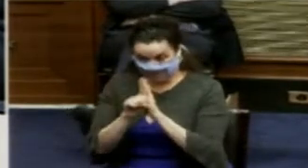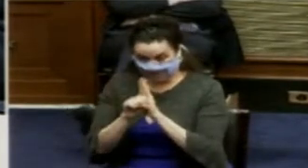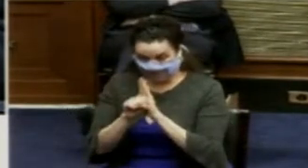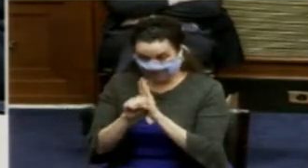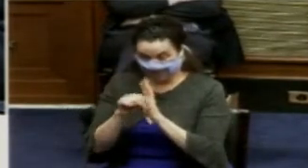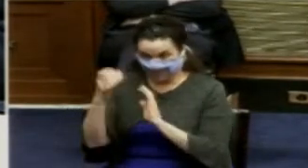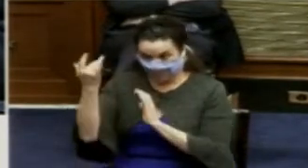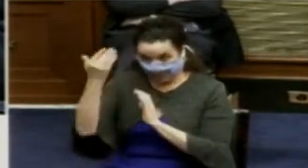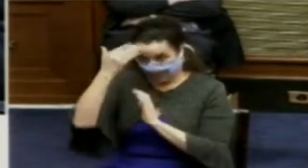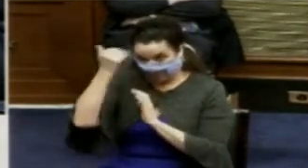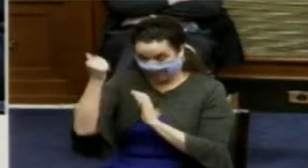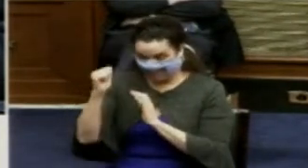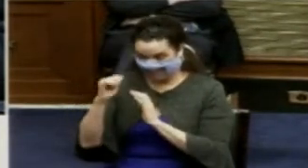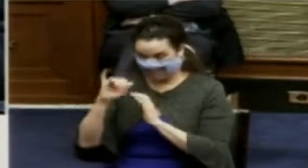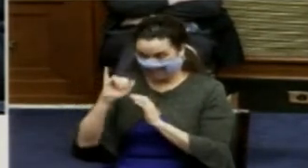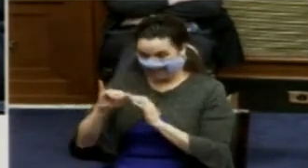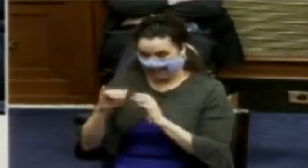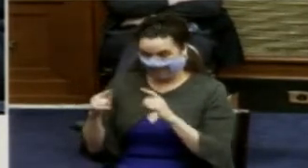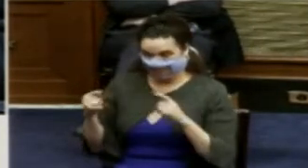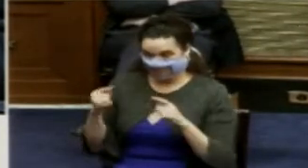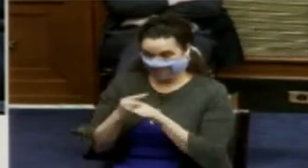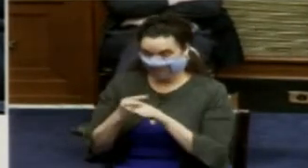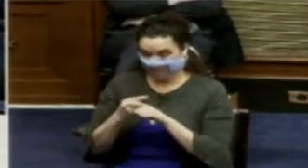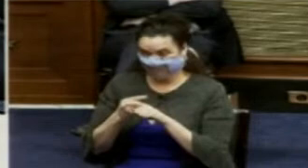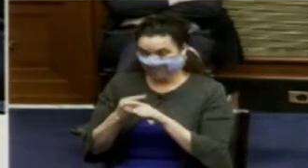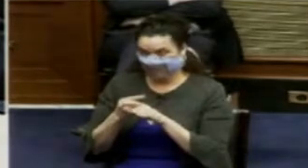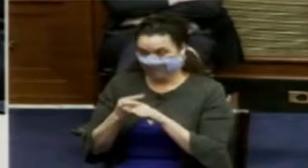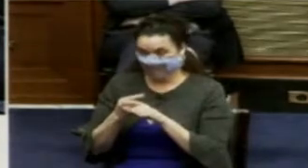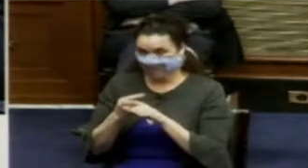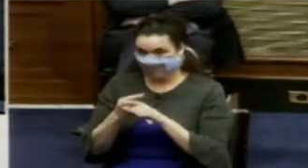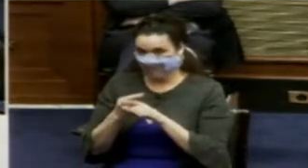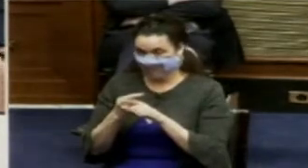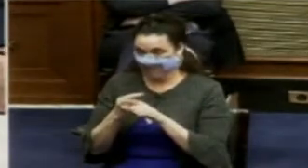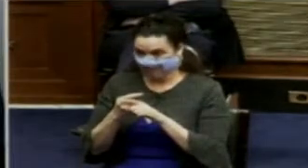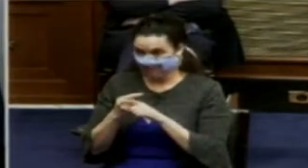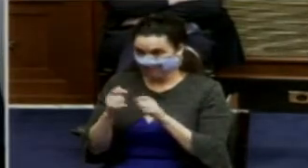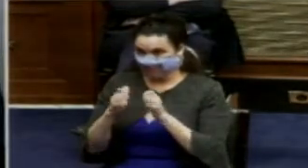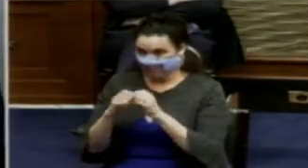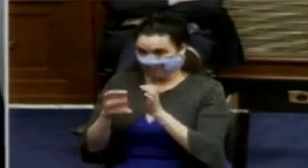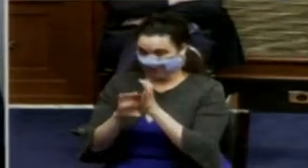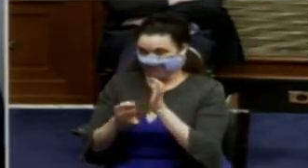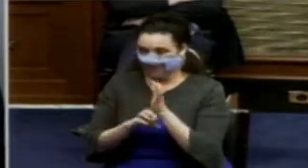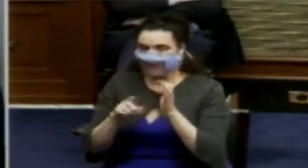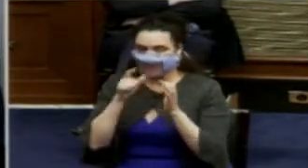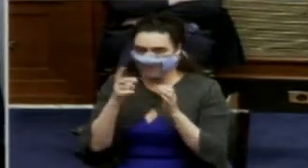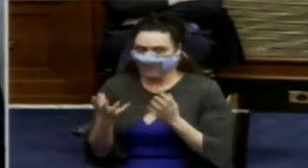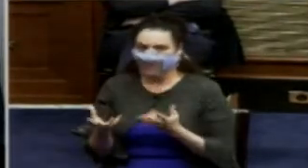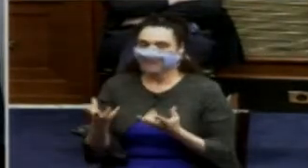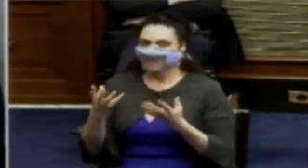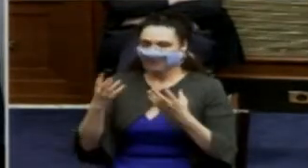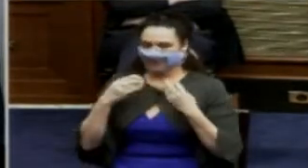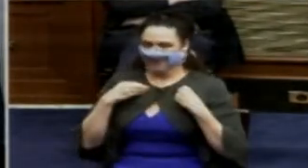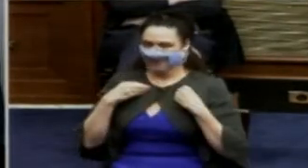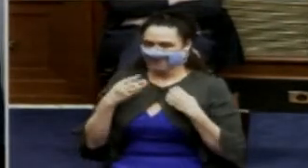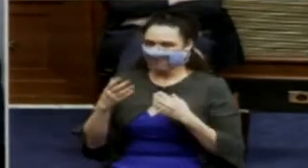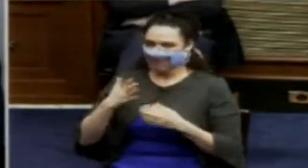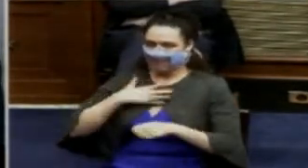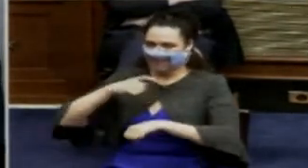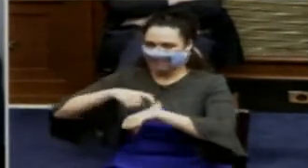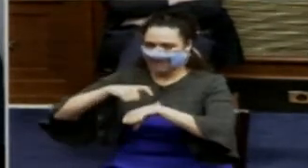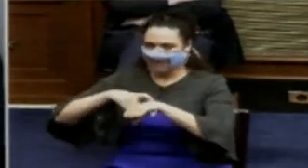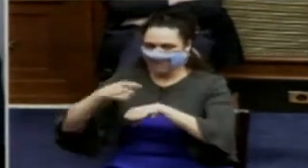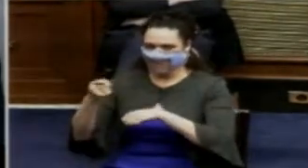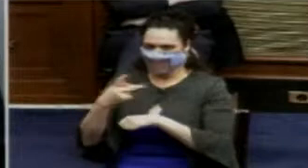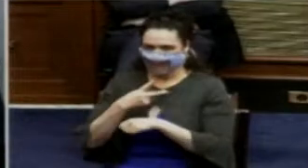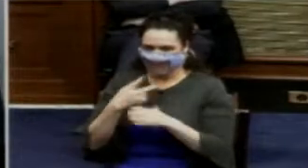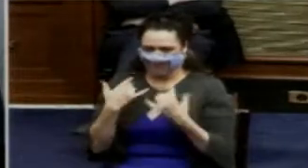that would be in direct defiance of the prescriptions of I'm going to reclaim my time on that, Mr. Harris. I'm not trying to figure out